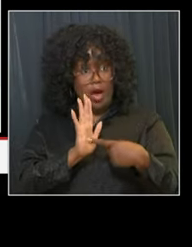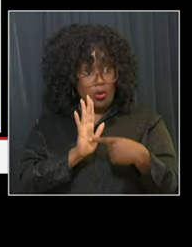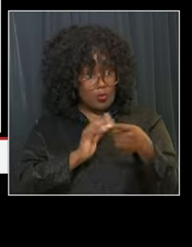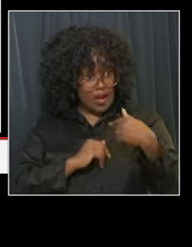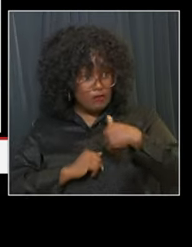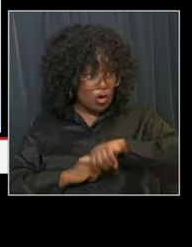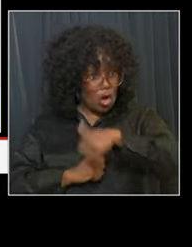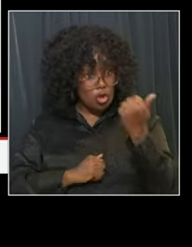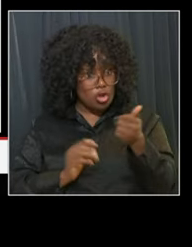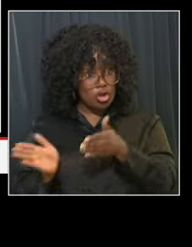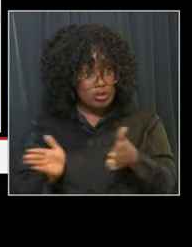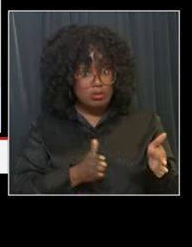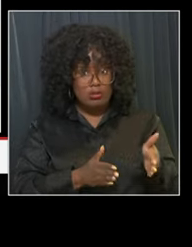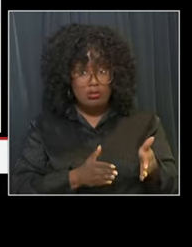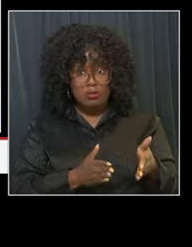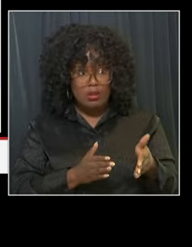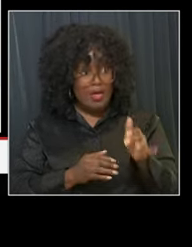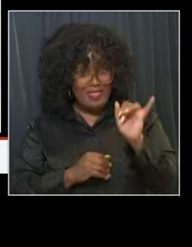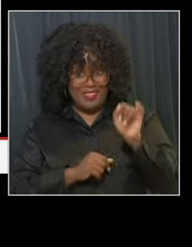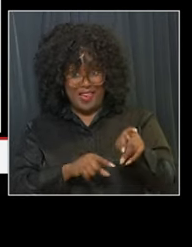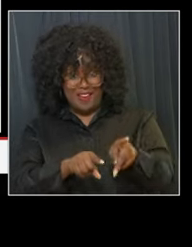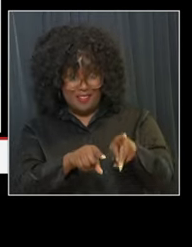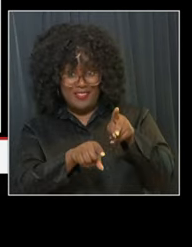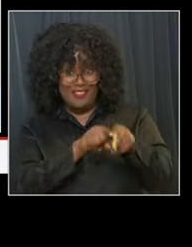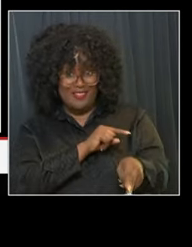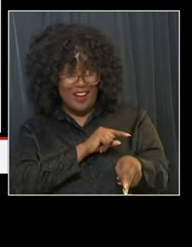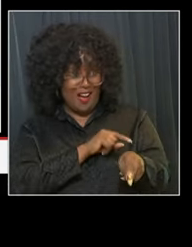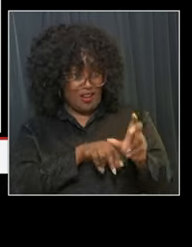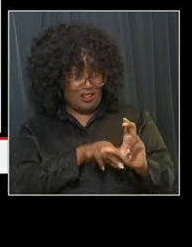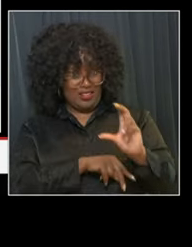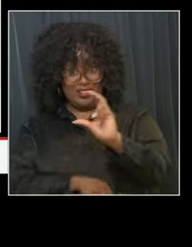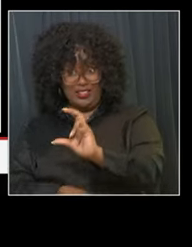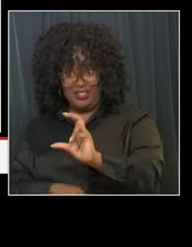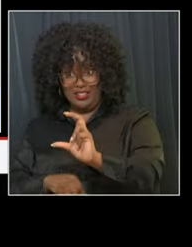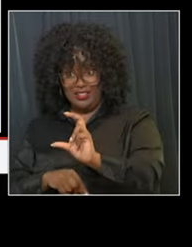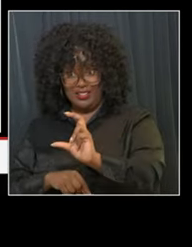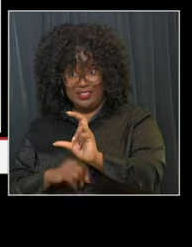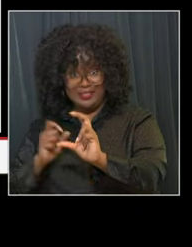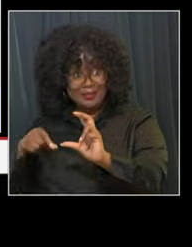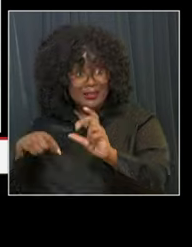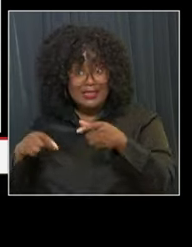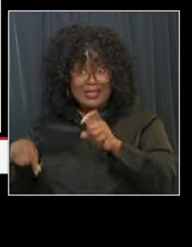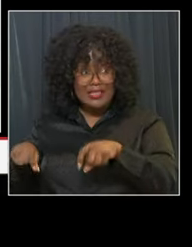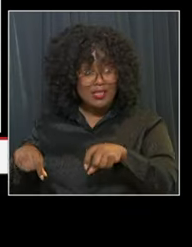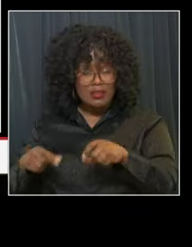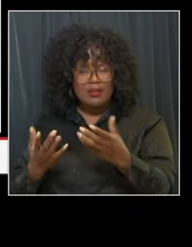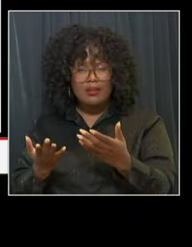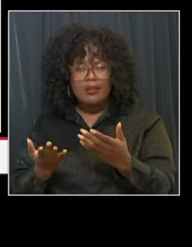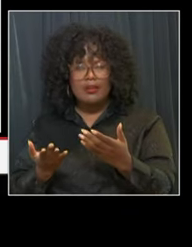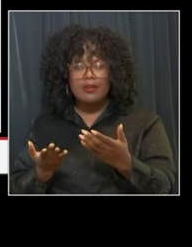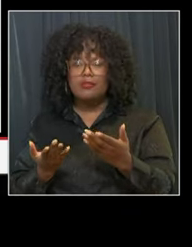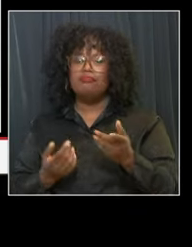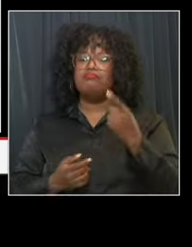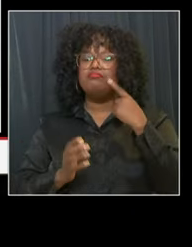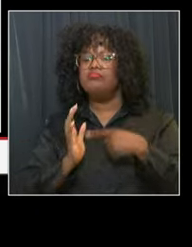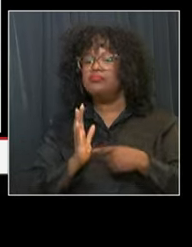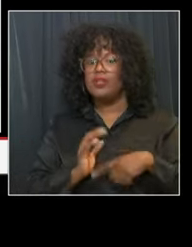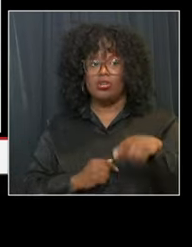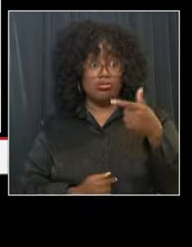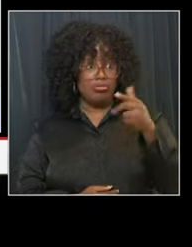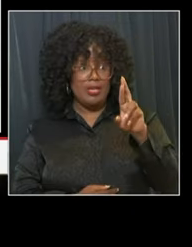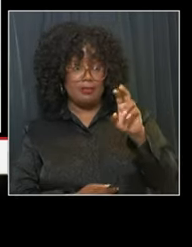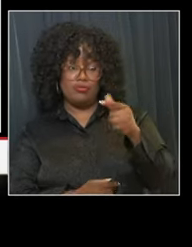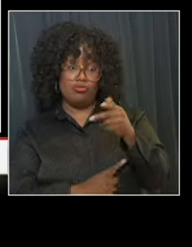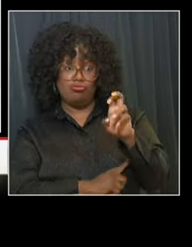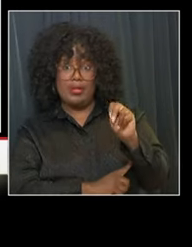finance the work that's taking place there. I think the district could issue a green bond. I don't want us to cash out our energy and